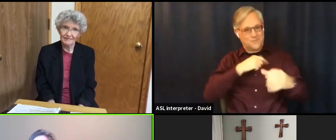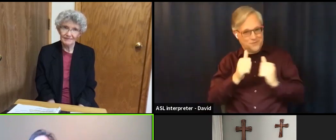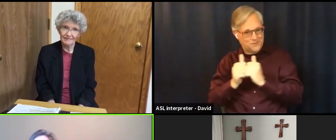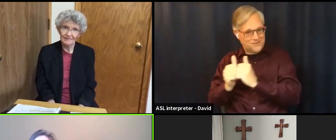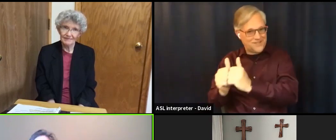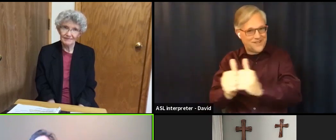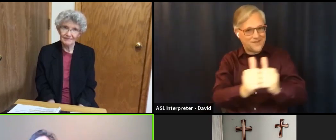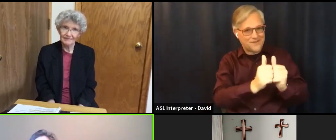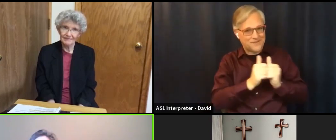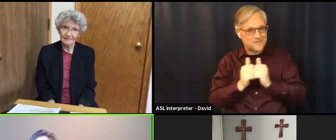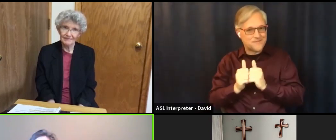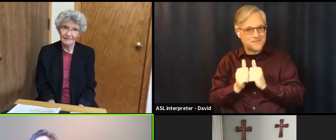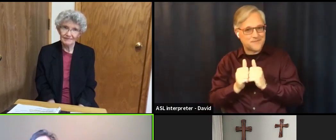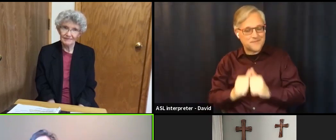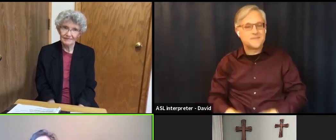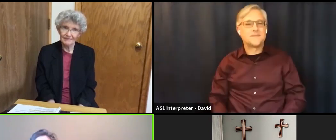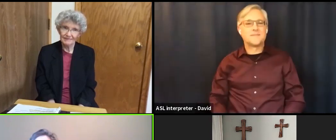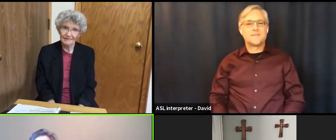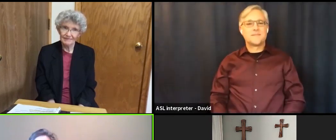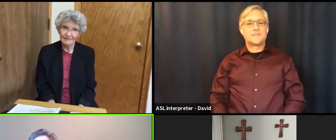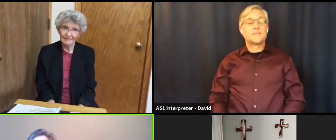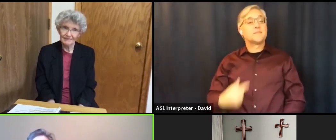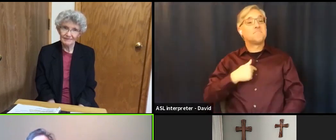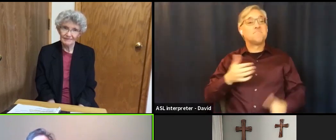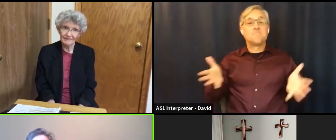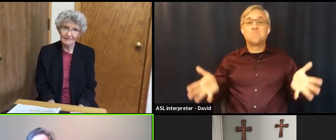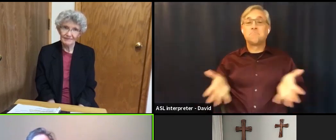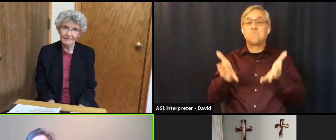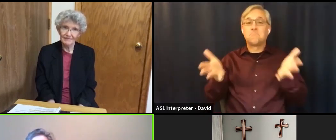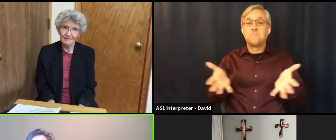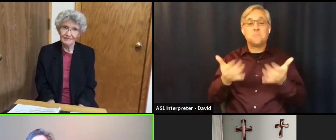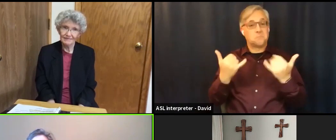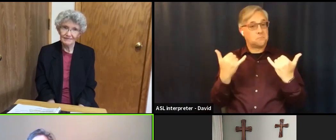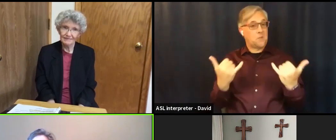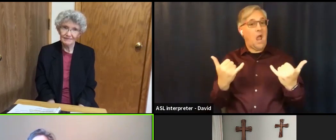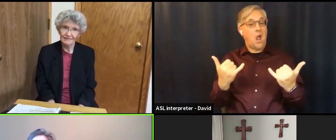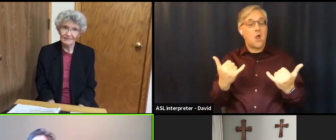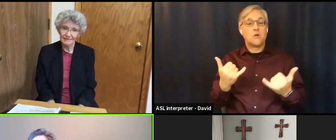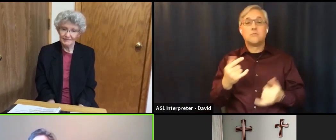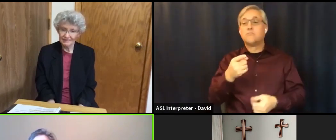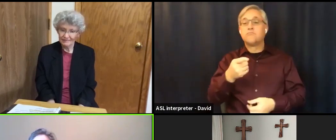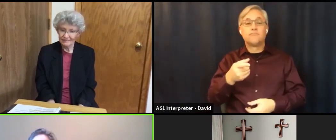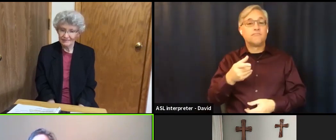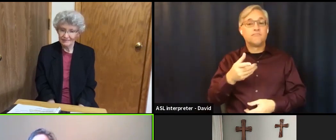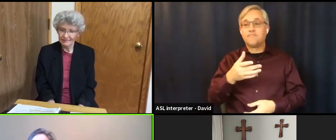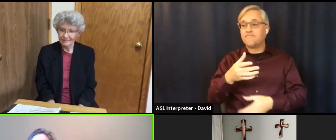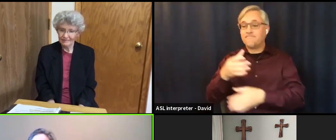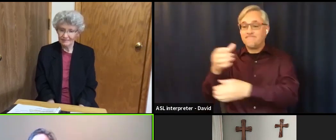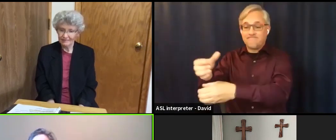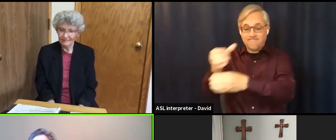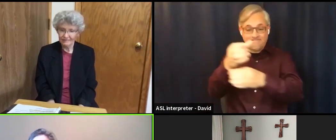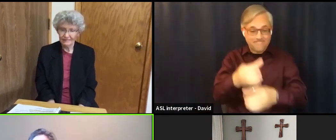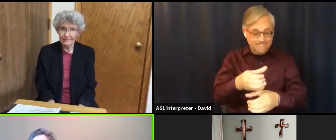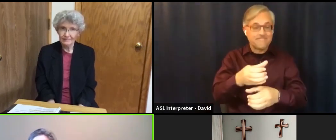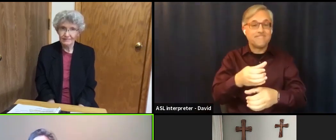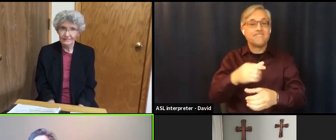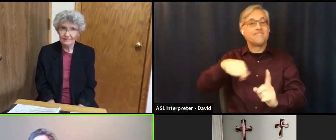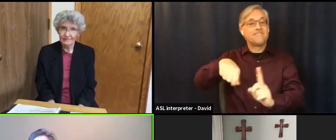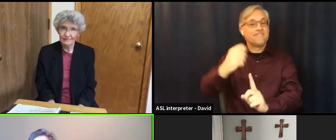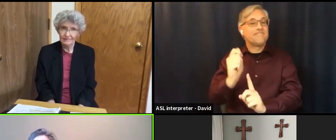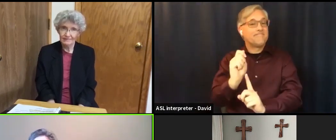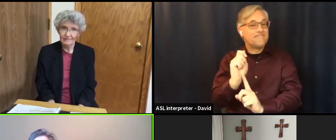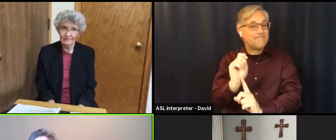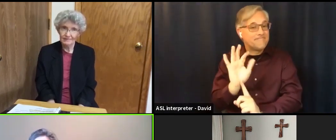So I encourage you in the next moment or two to gather your candles and to